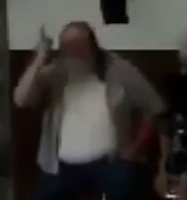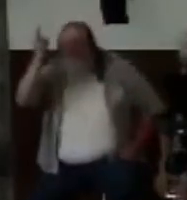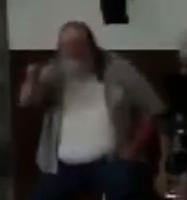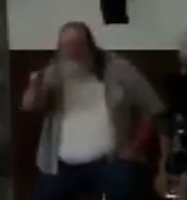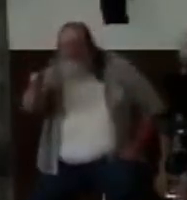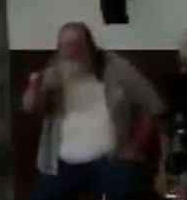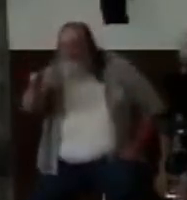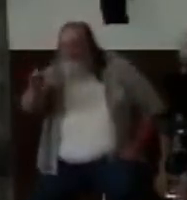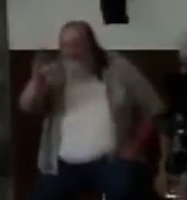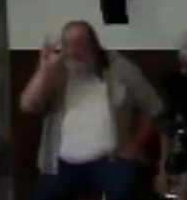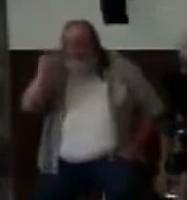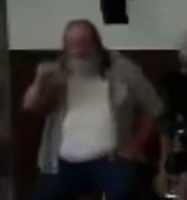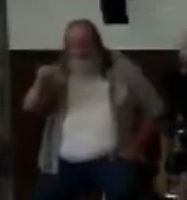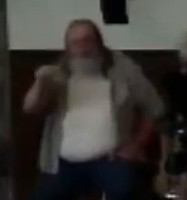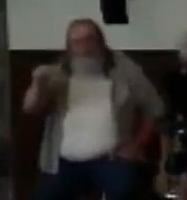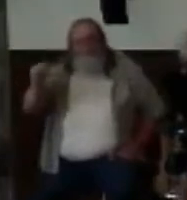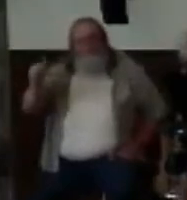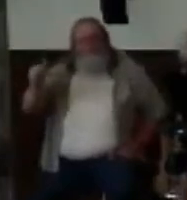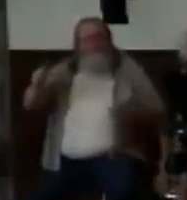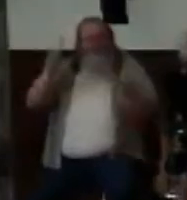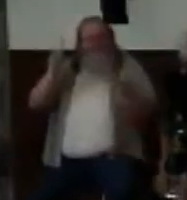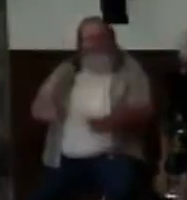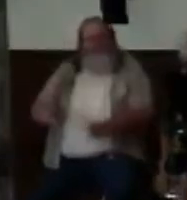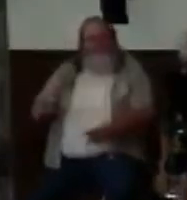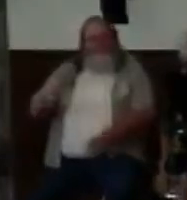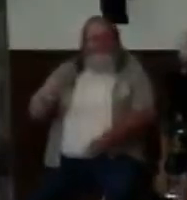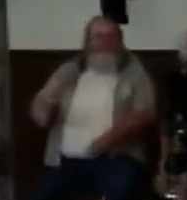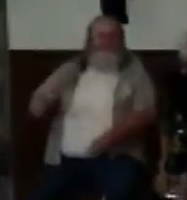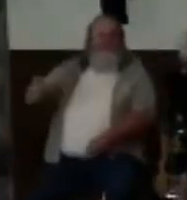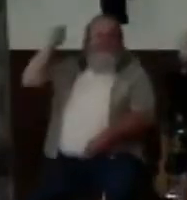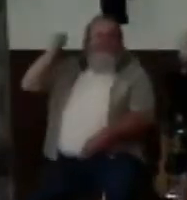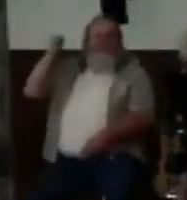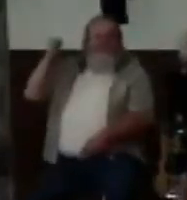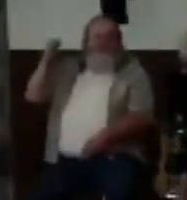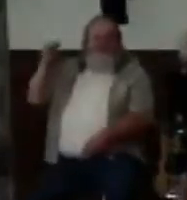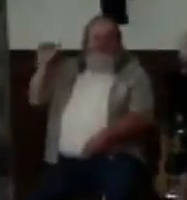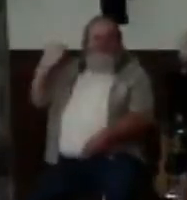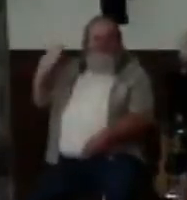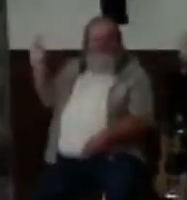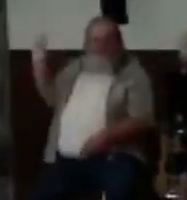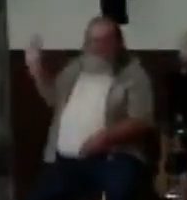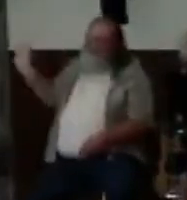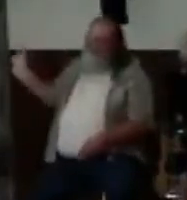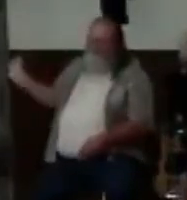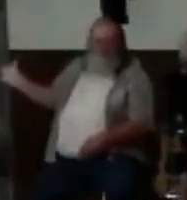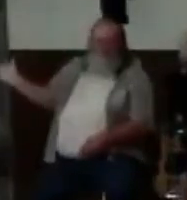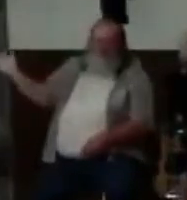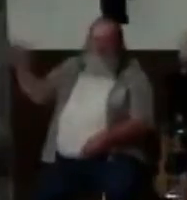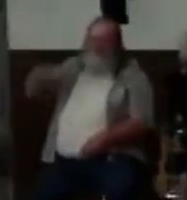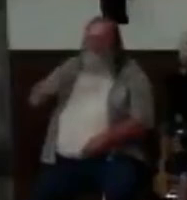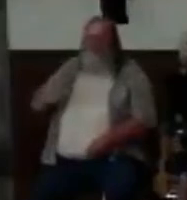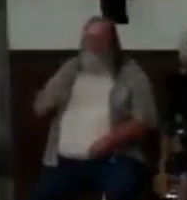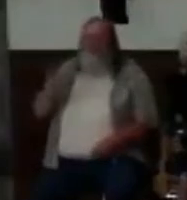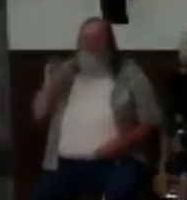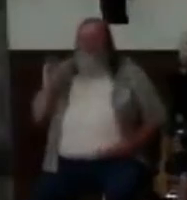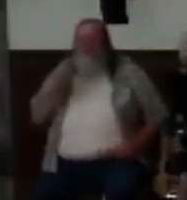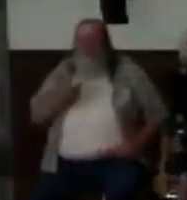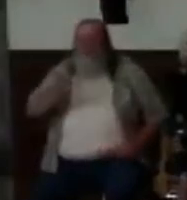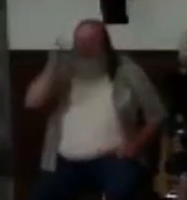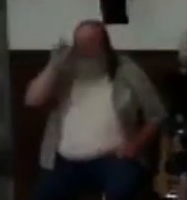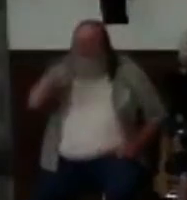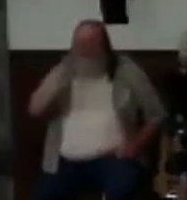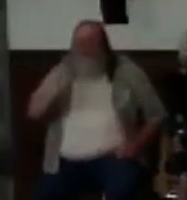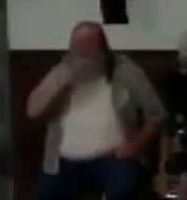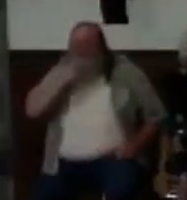Now that's proper grammar. No body left behind. We must tell the world